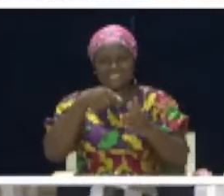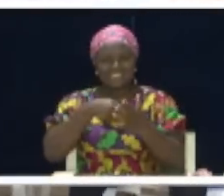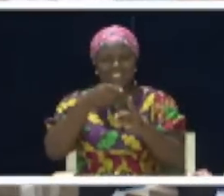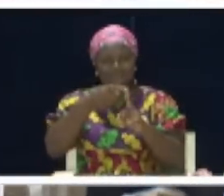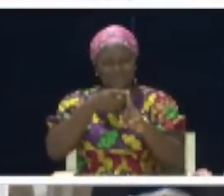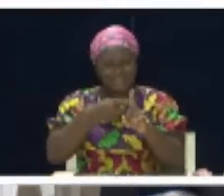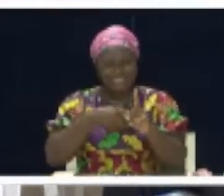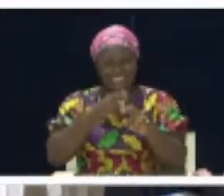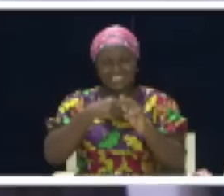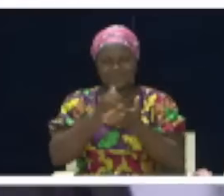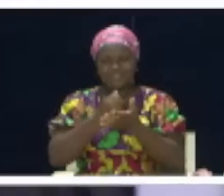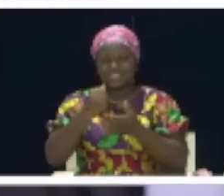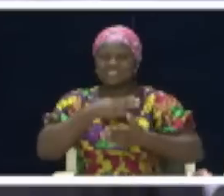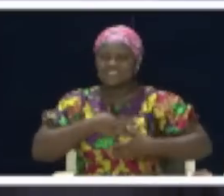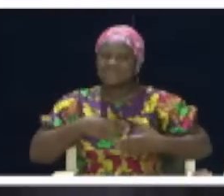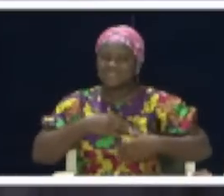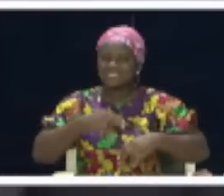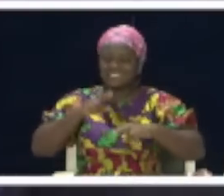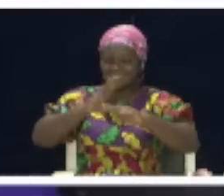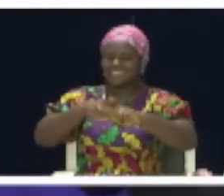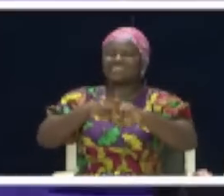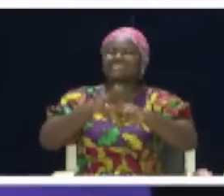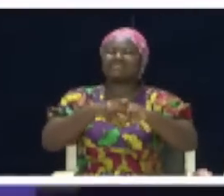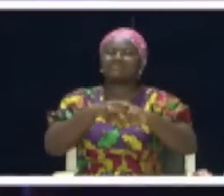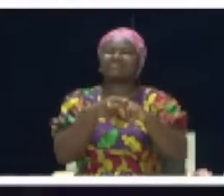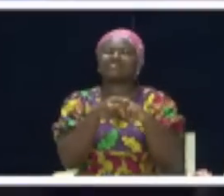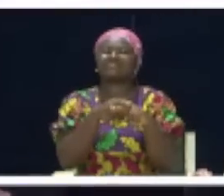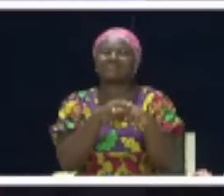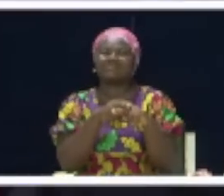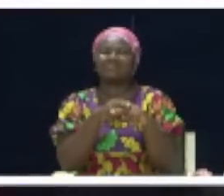And then you may please be seated.